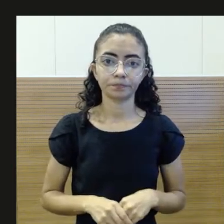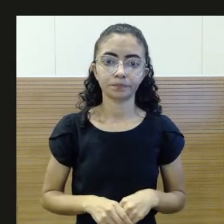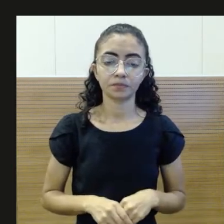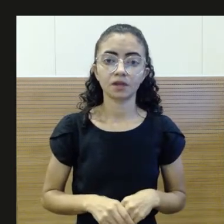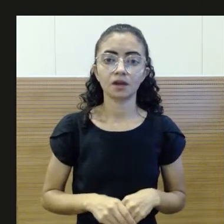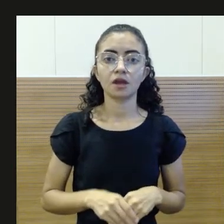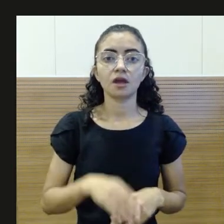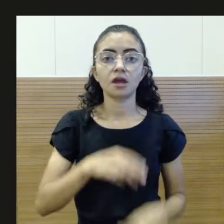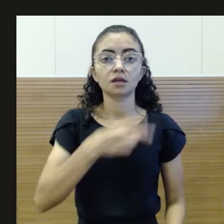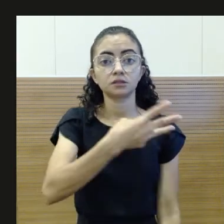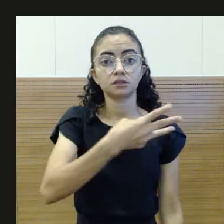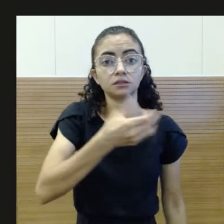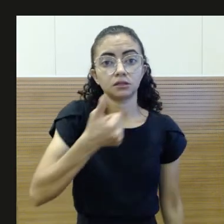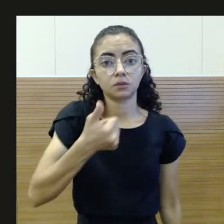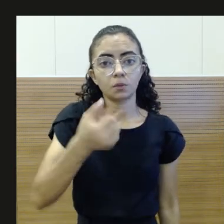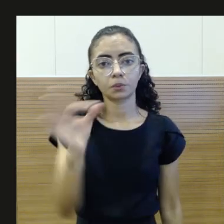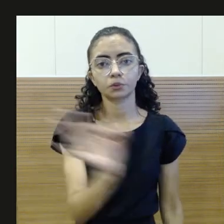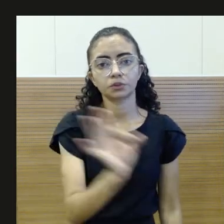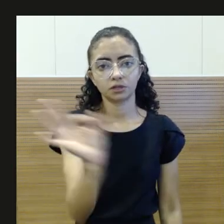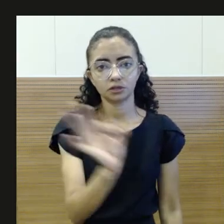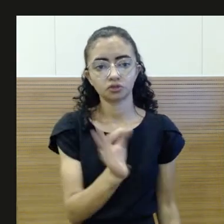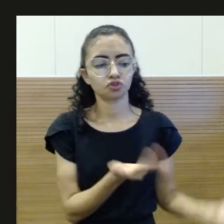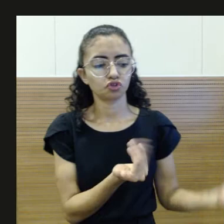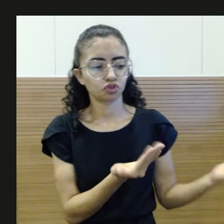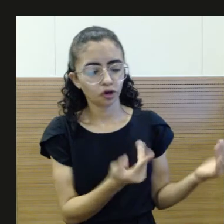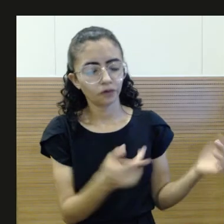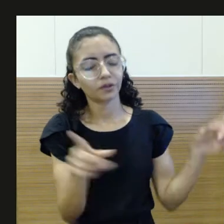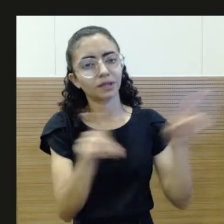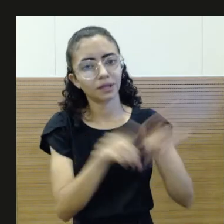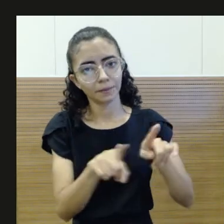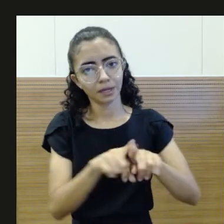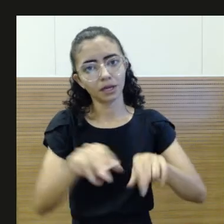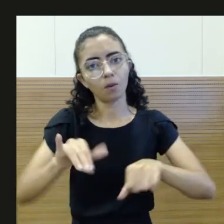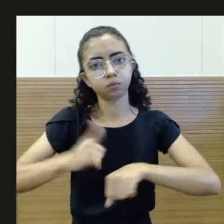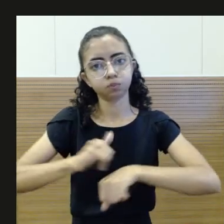to strengthen the